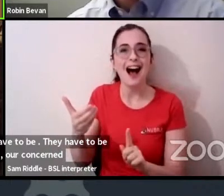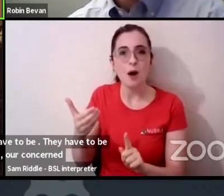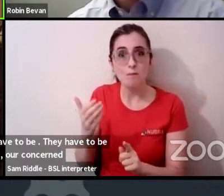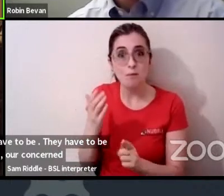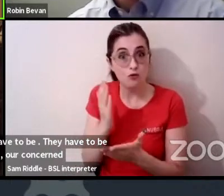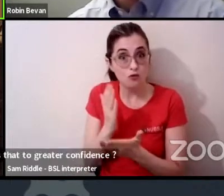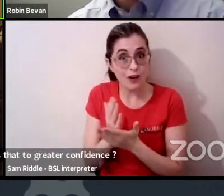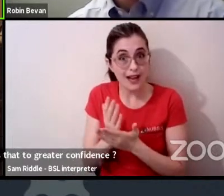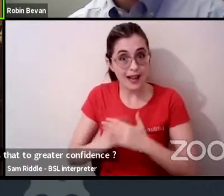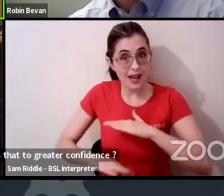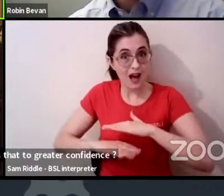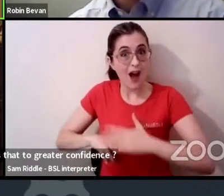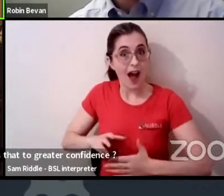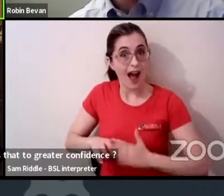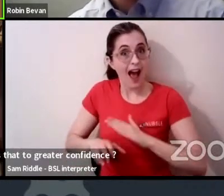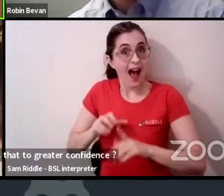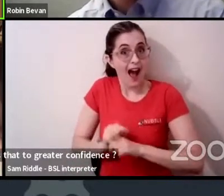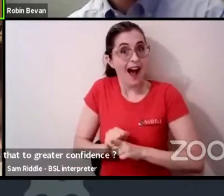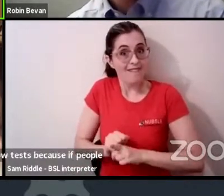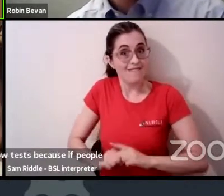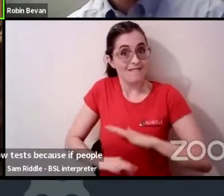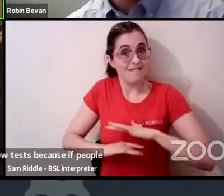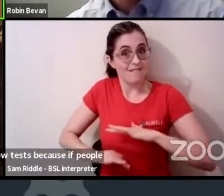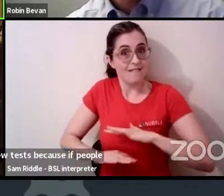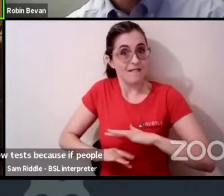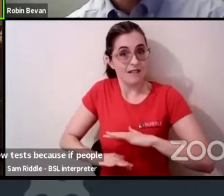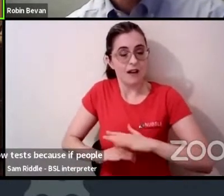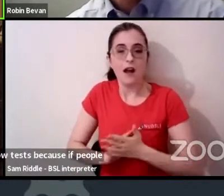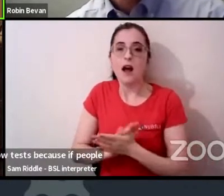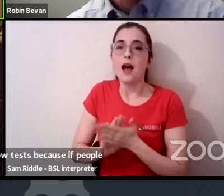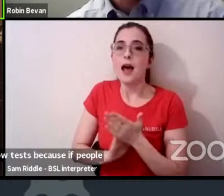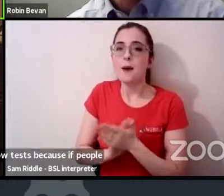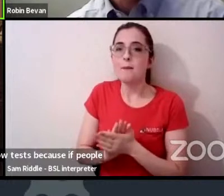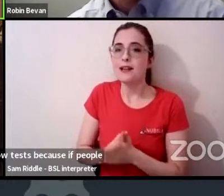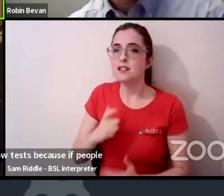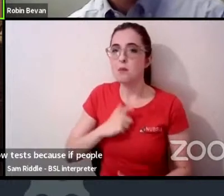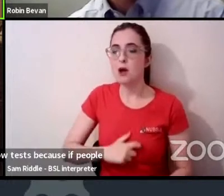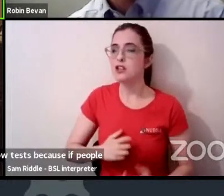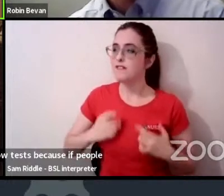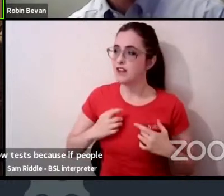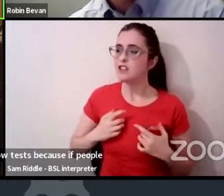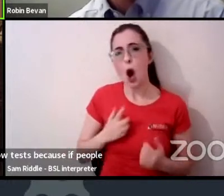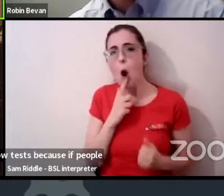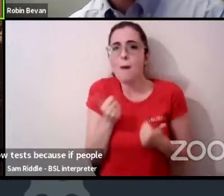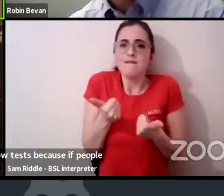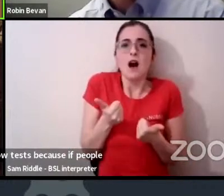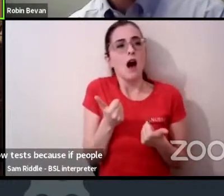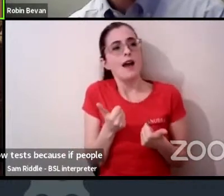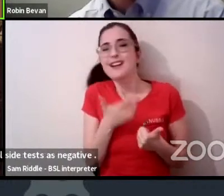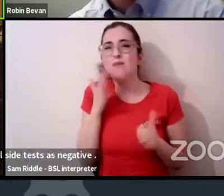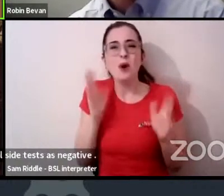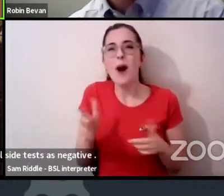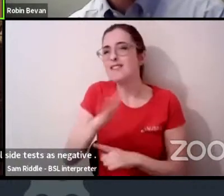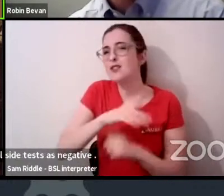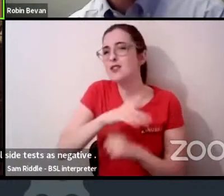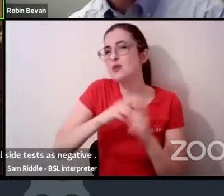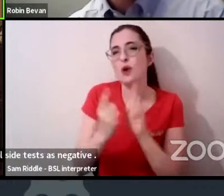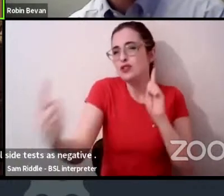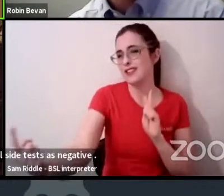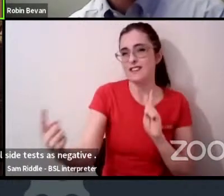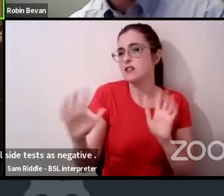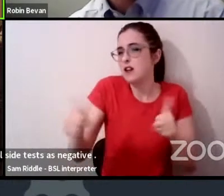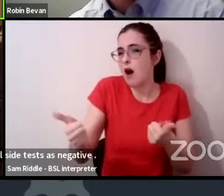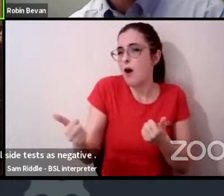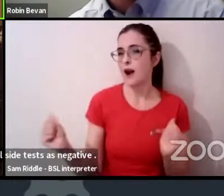what will happen is that there will be some relaxation of social distancing rules. There will be less focus